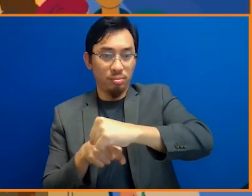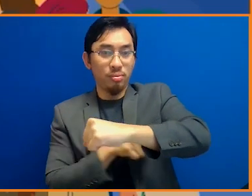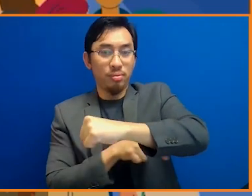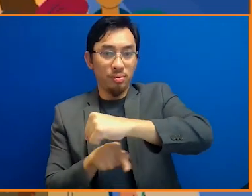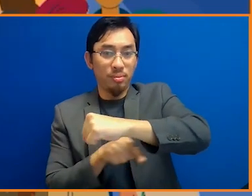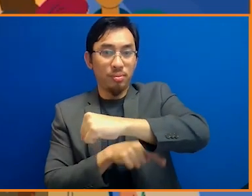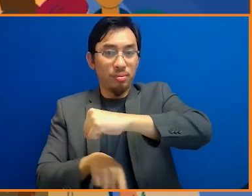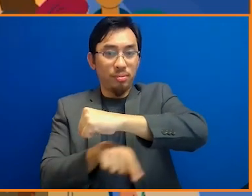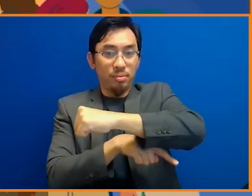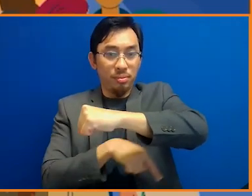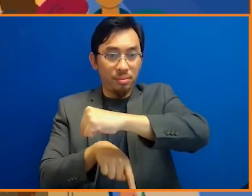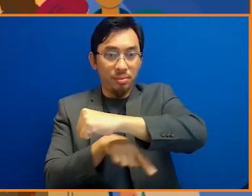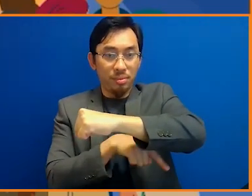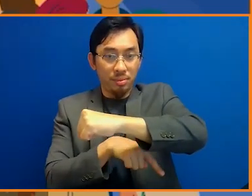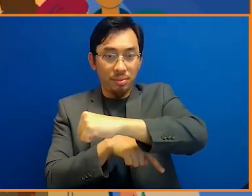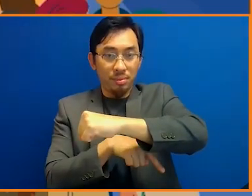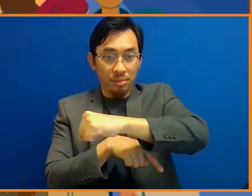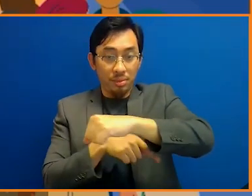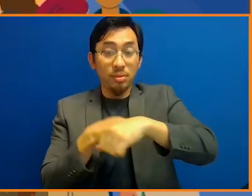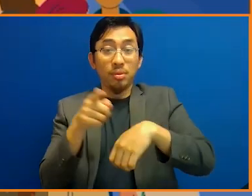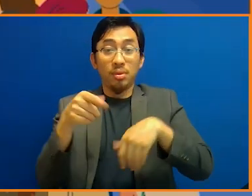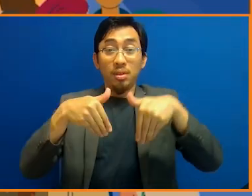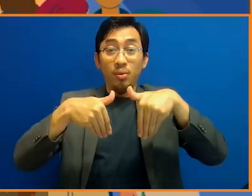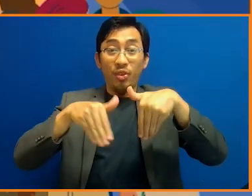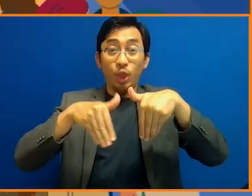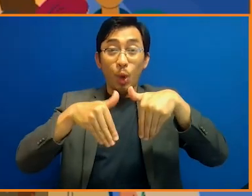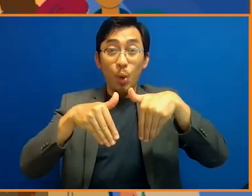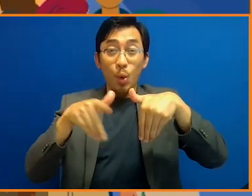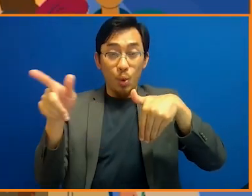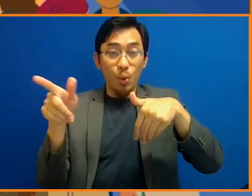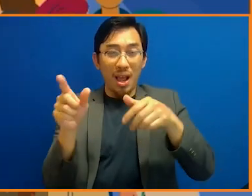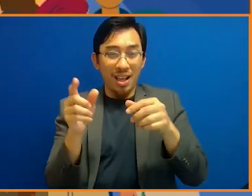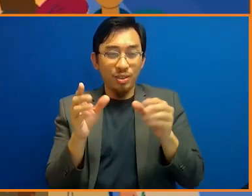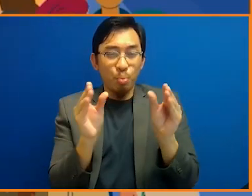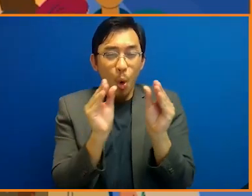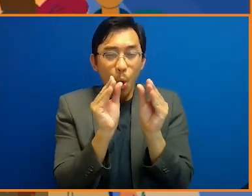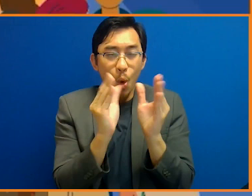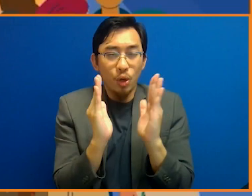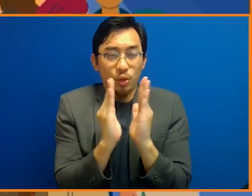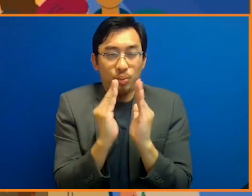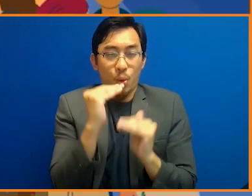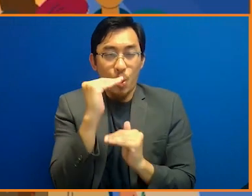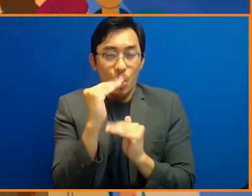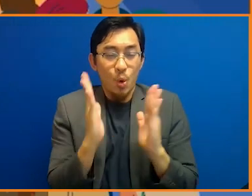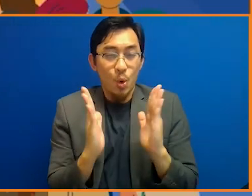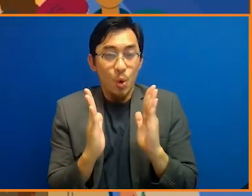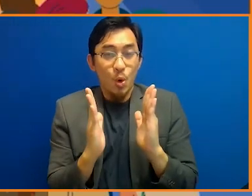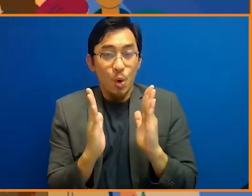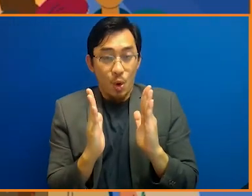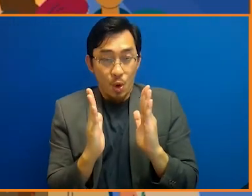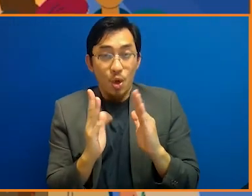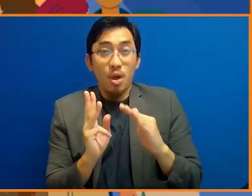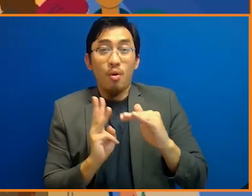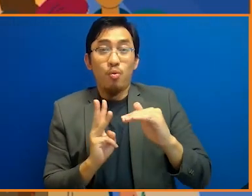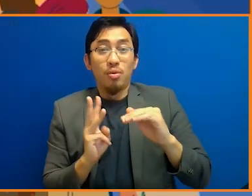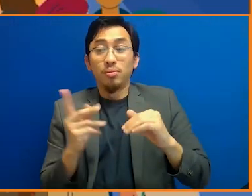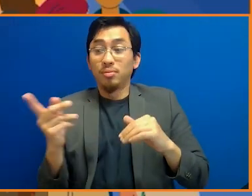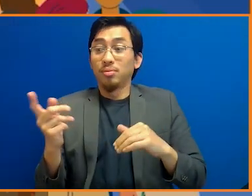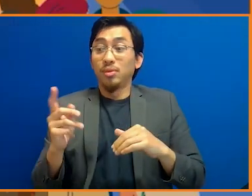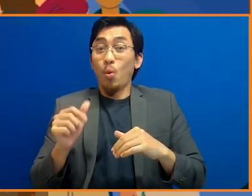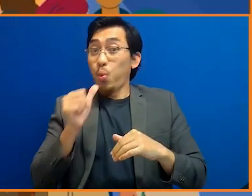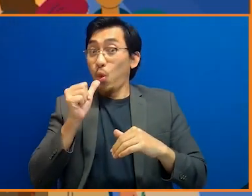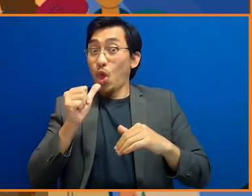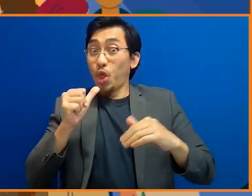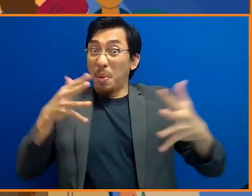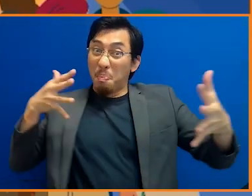strength in the foundation, and also because the window is quite small, so the water could not go through